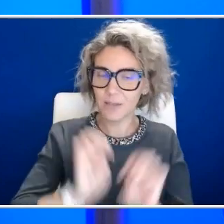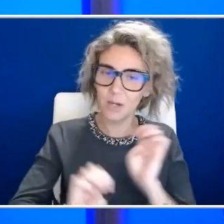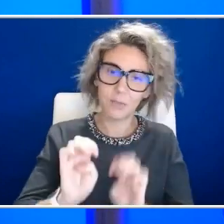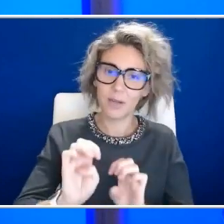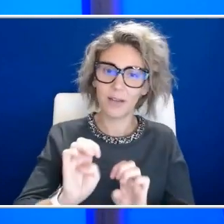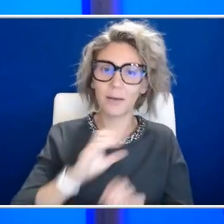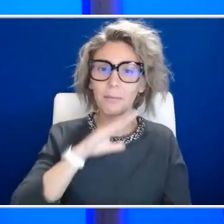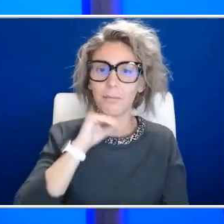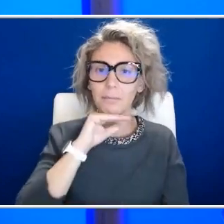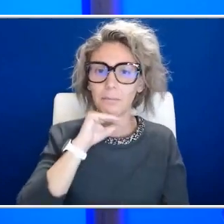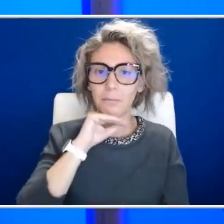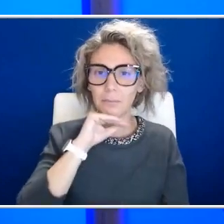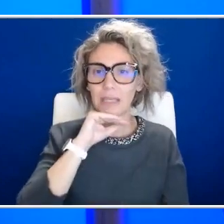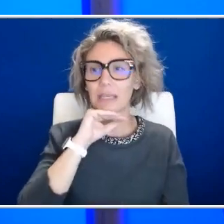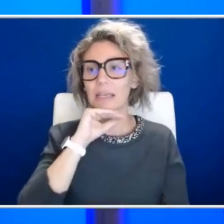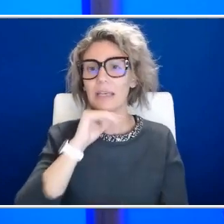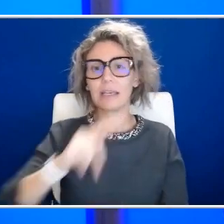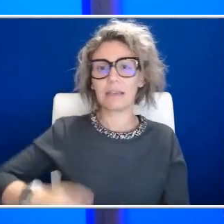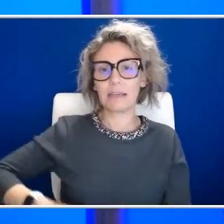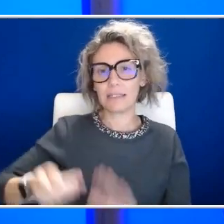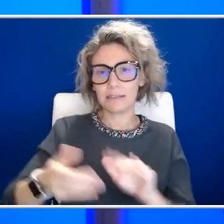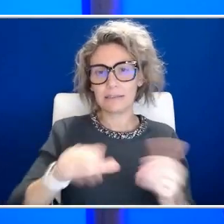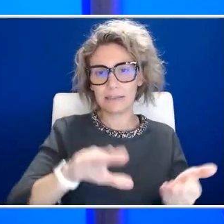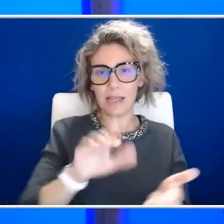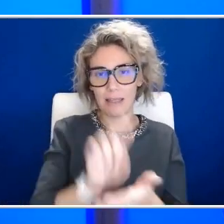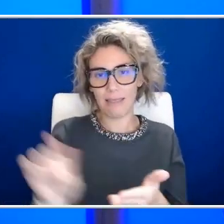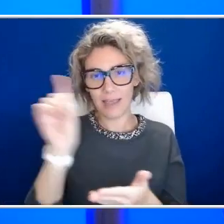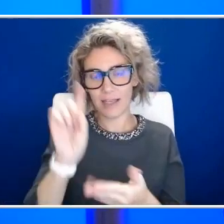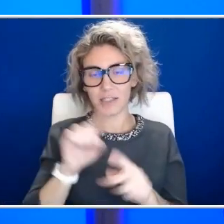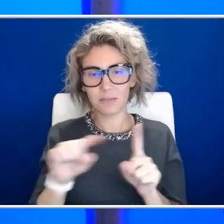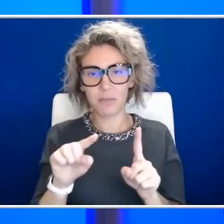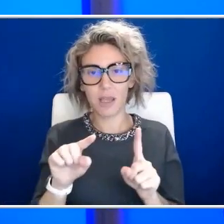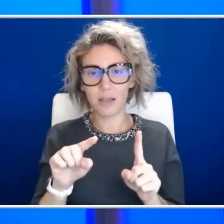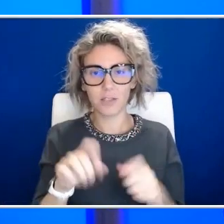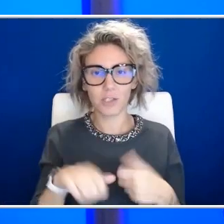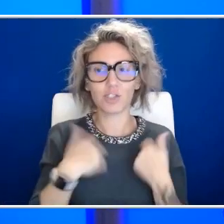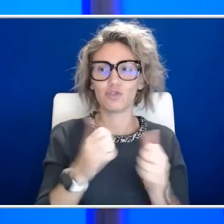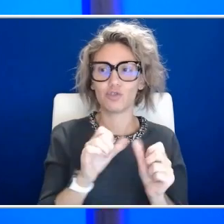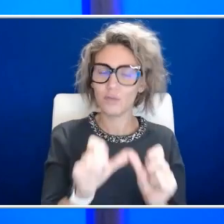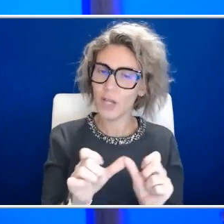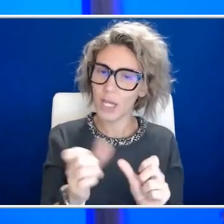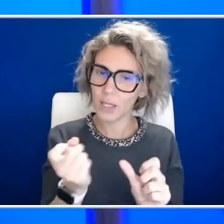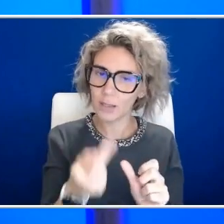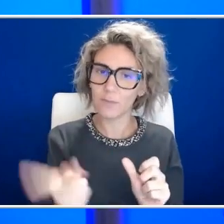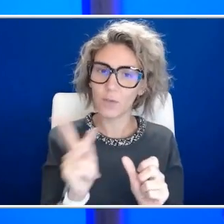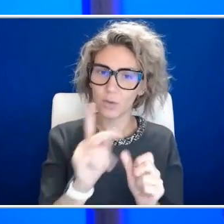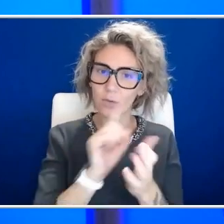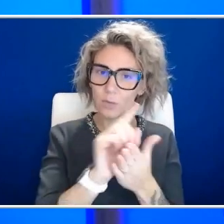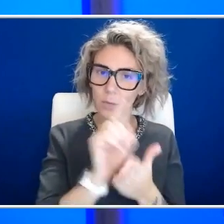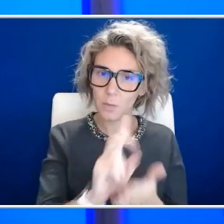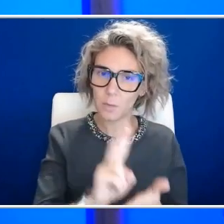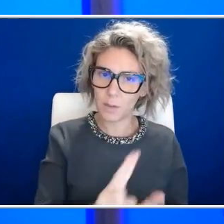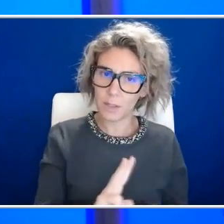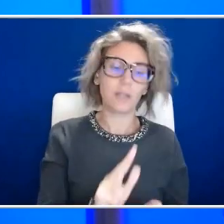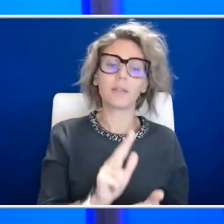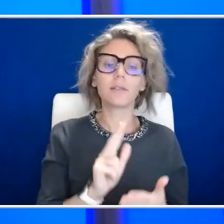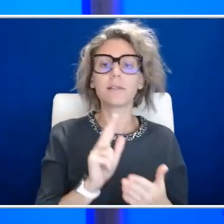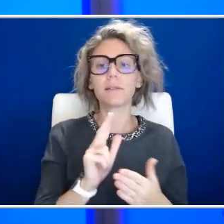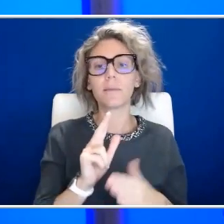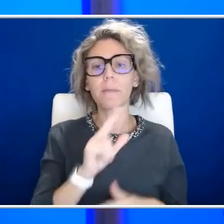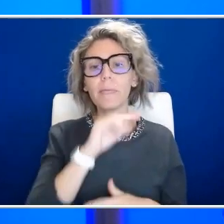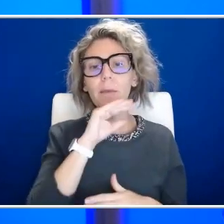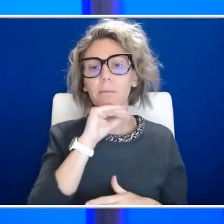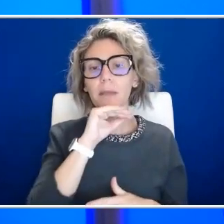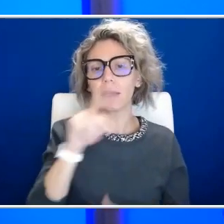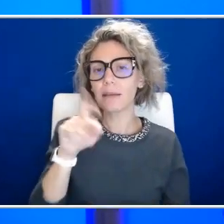actually died last week, but he survived for a few weeks, I think. The pig kidney actually